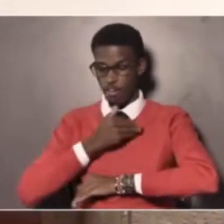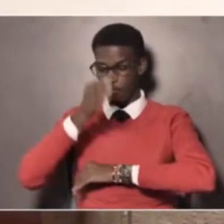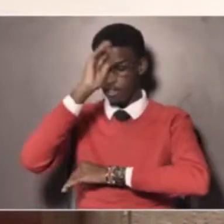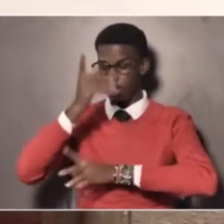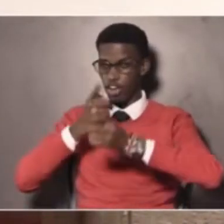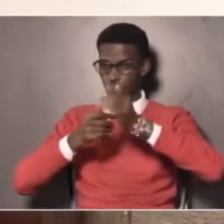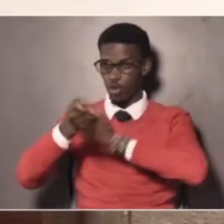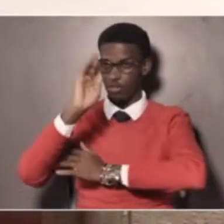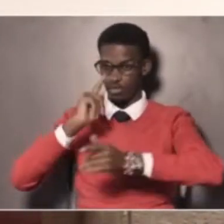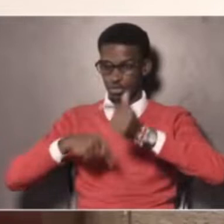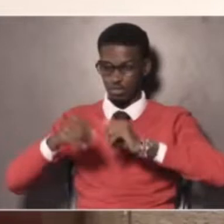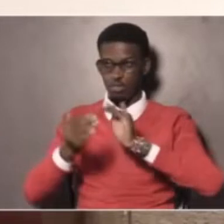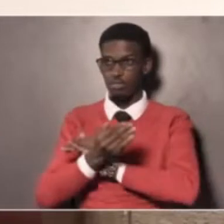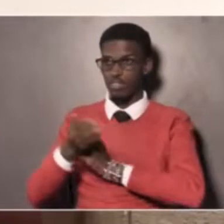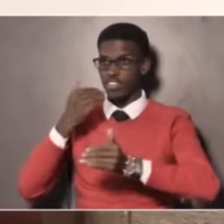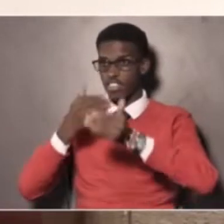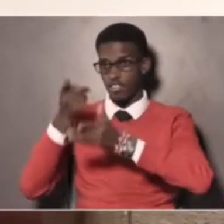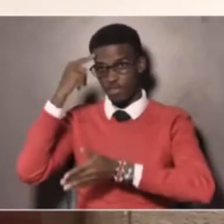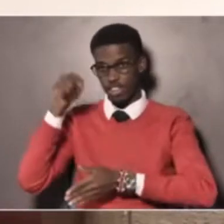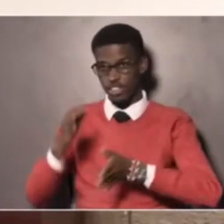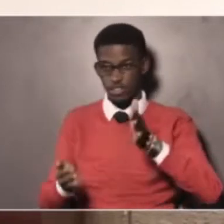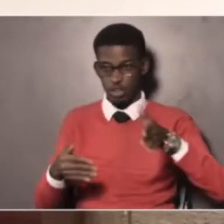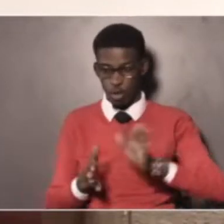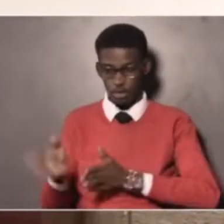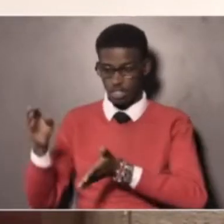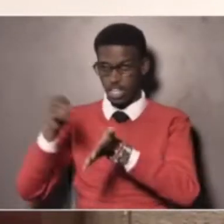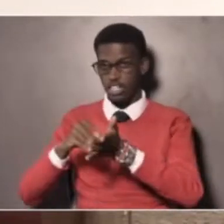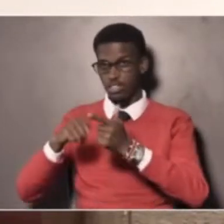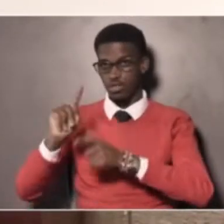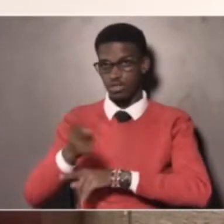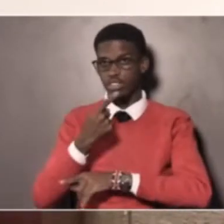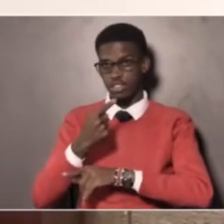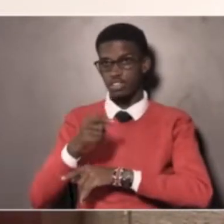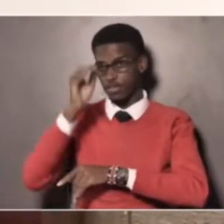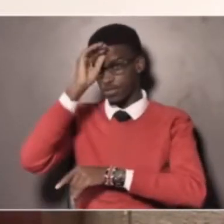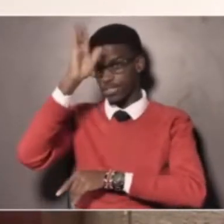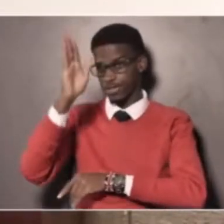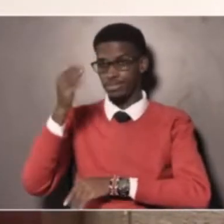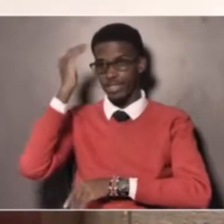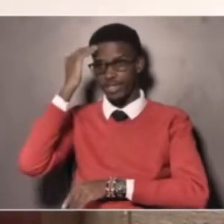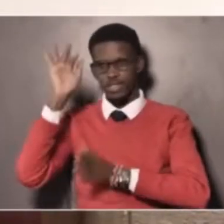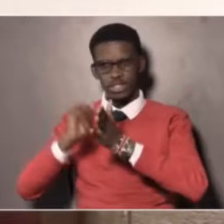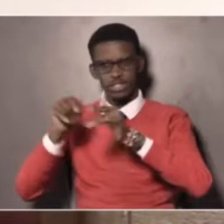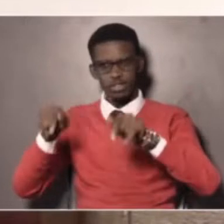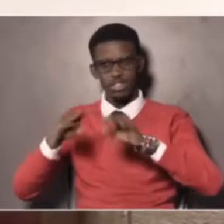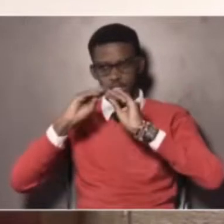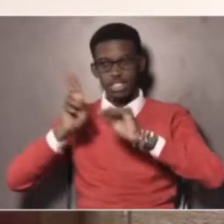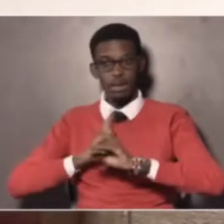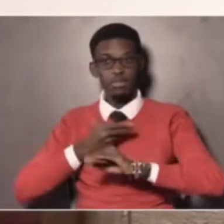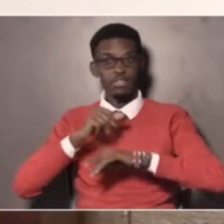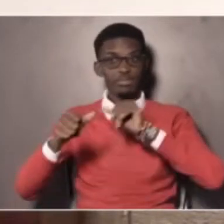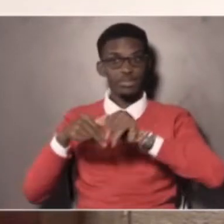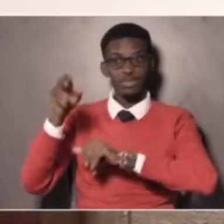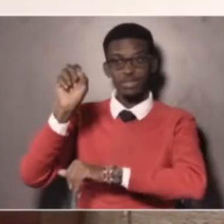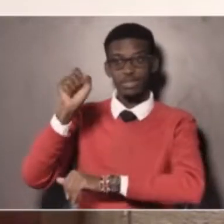come to you this morning, thanking you for this opportunity once again to study your word, Heavenly Father. I know today you are going to teach us about Stephen,